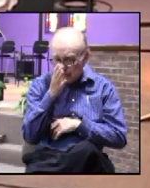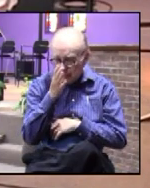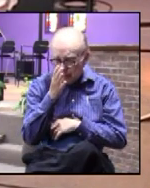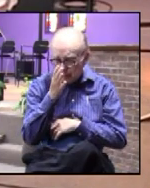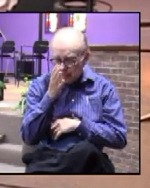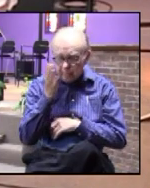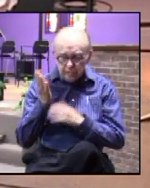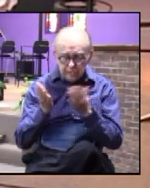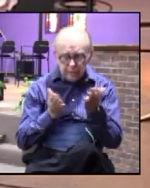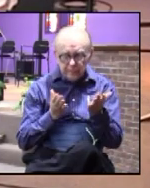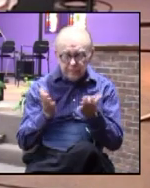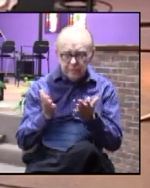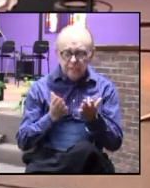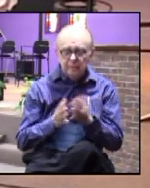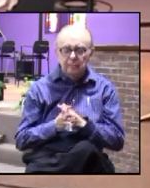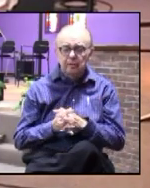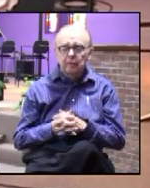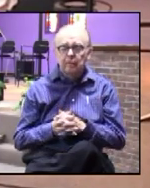Service.